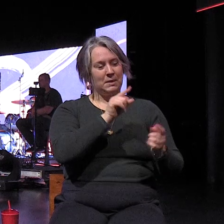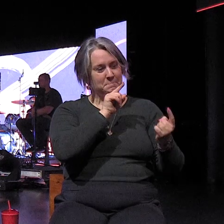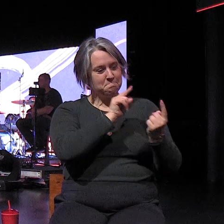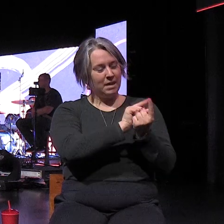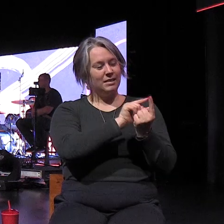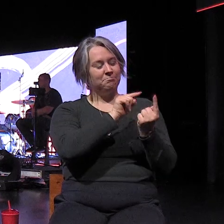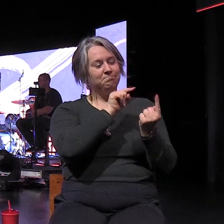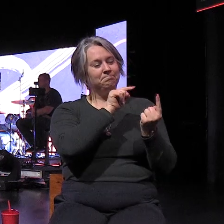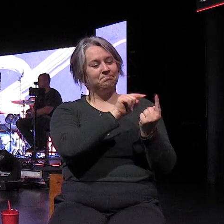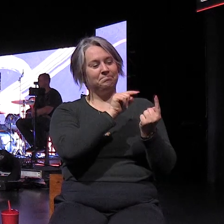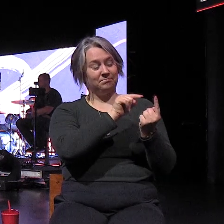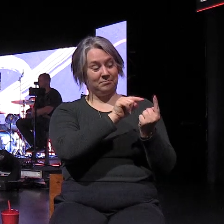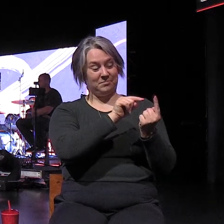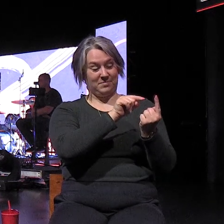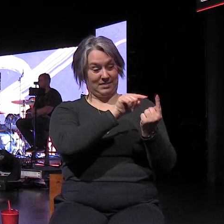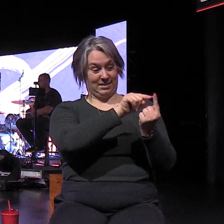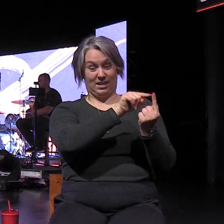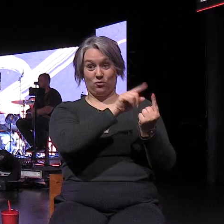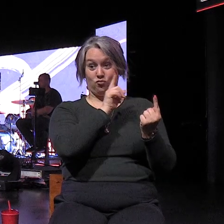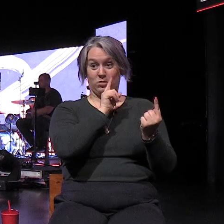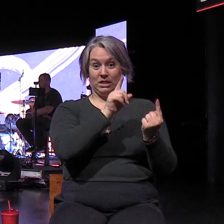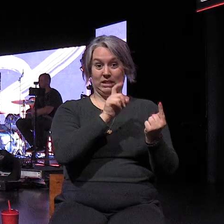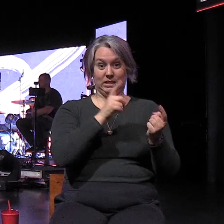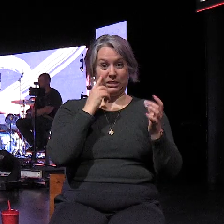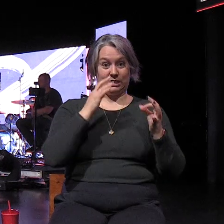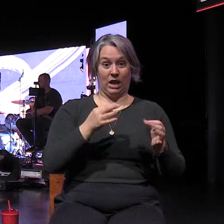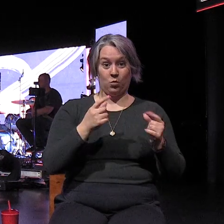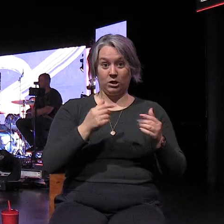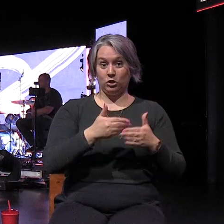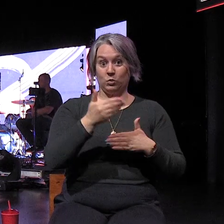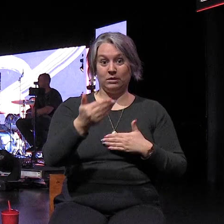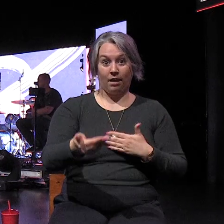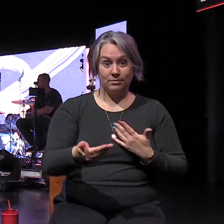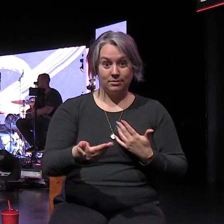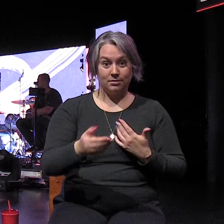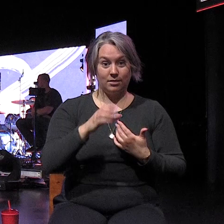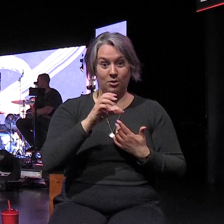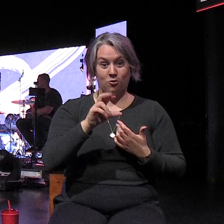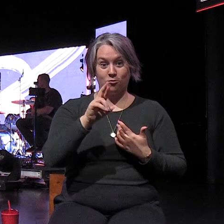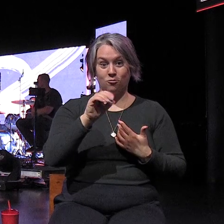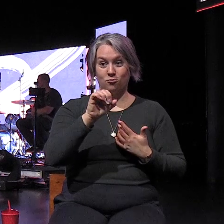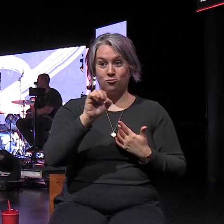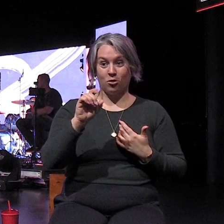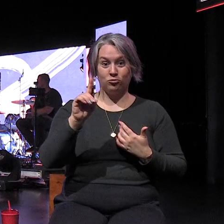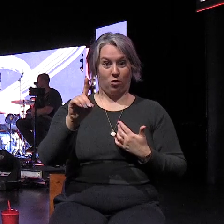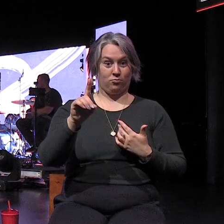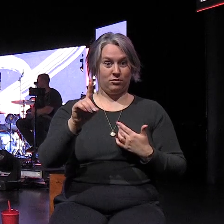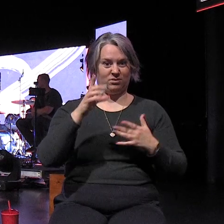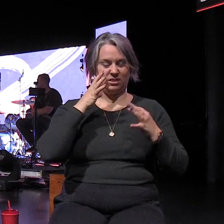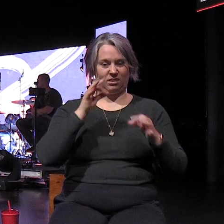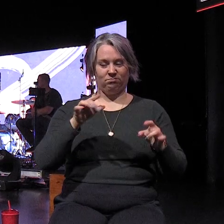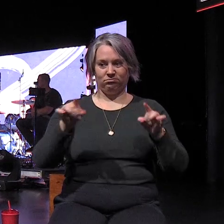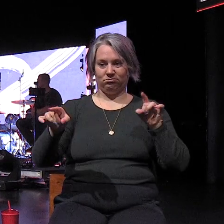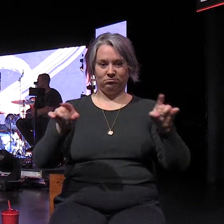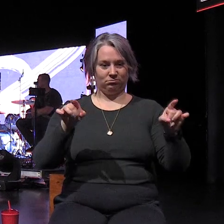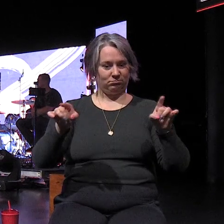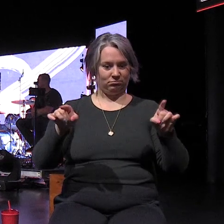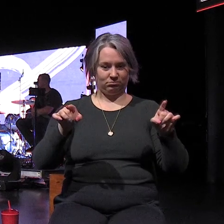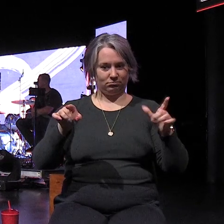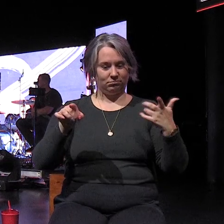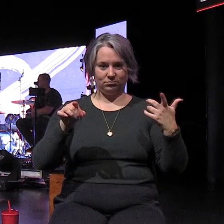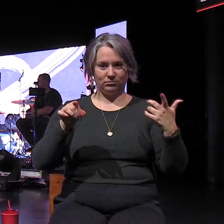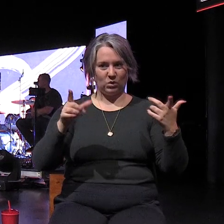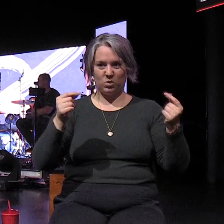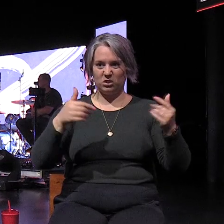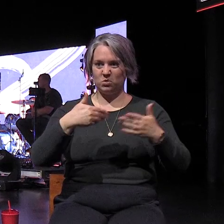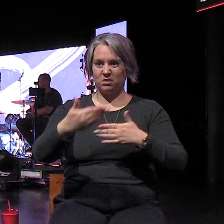him at the crossroad of surrender. The crossroad of surrender. There's a choice before this young